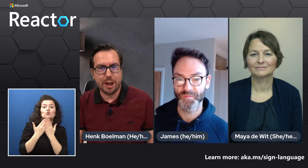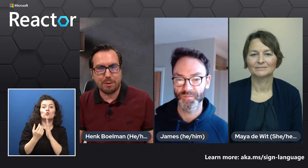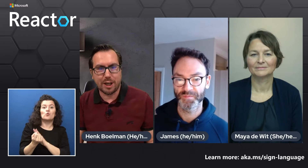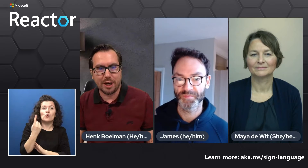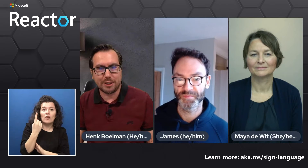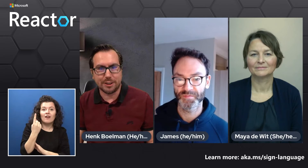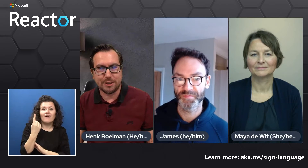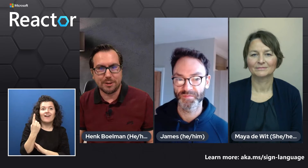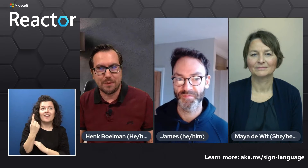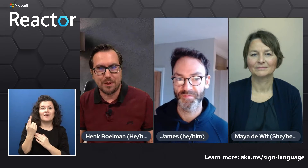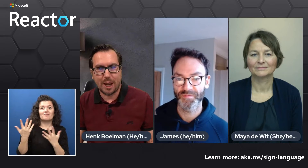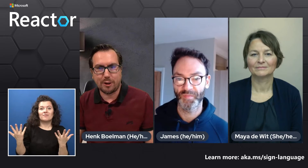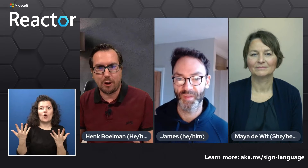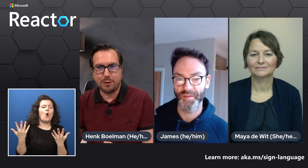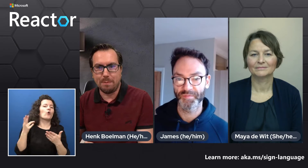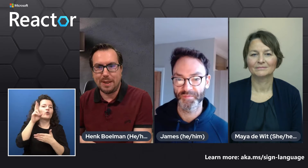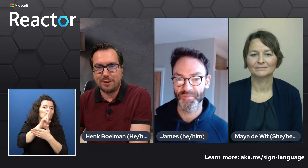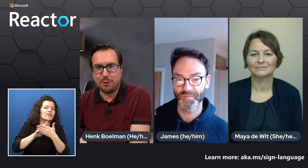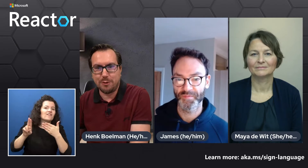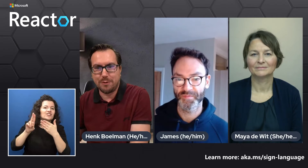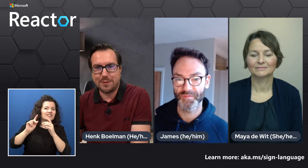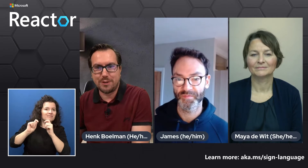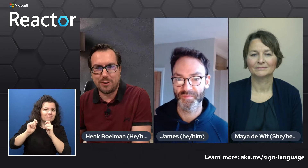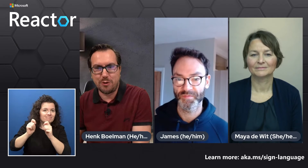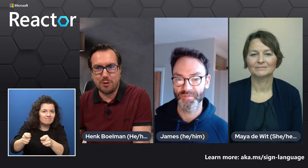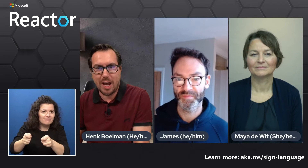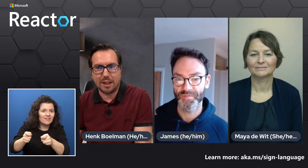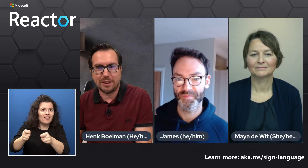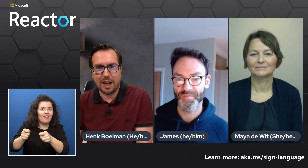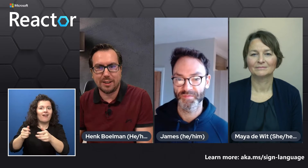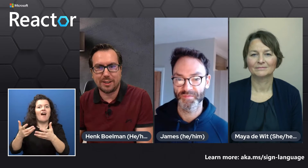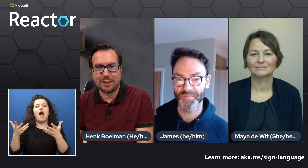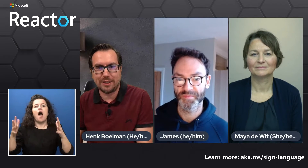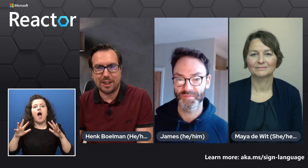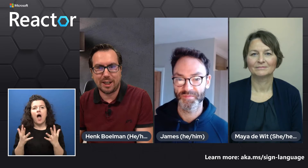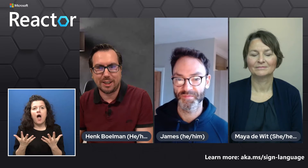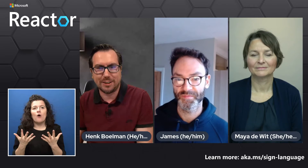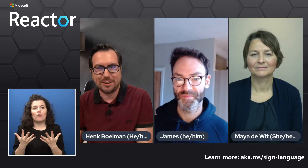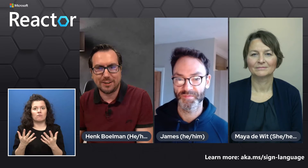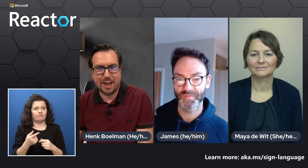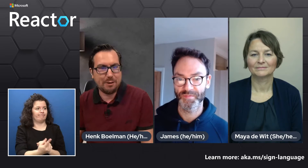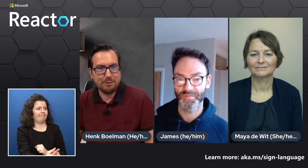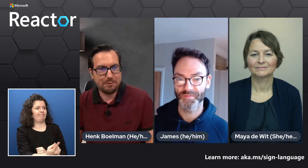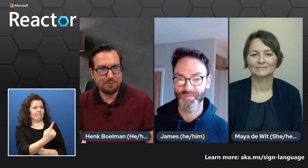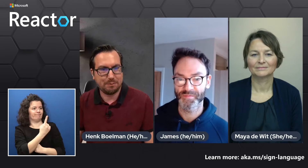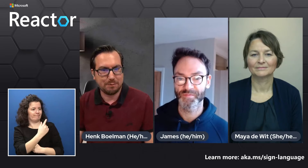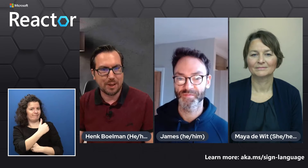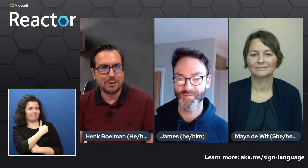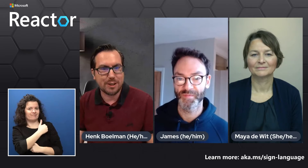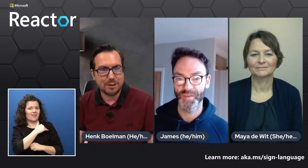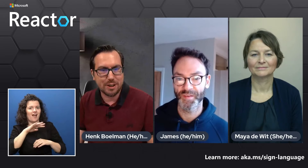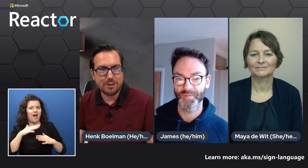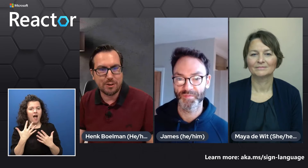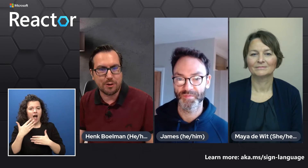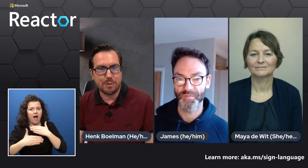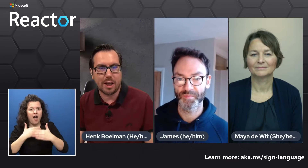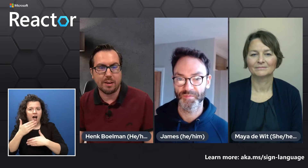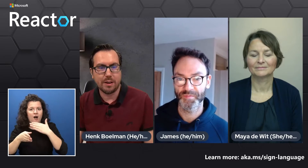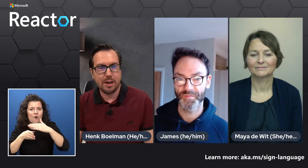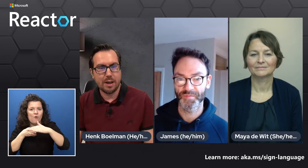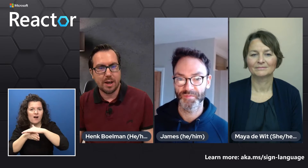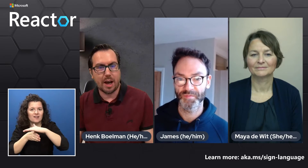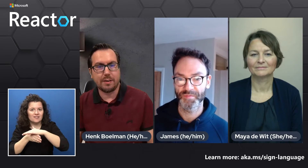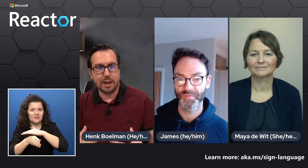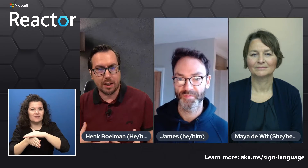university applications, you have to come to me to do that. And that is like, yeah, that strokes me.